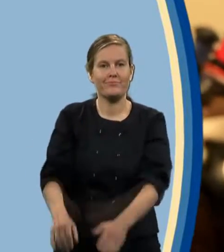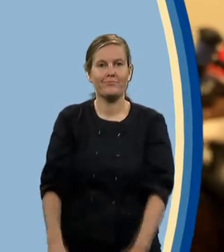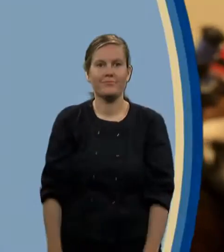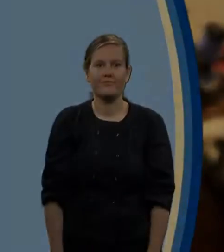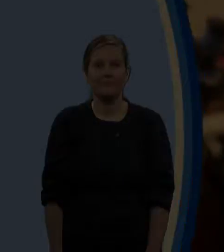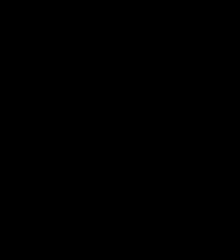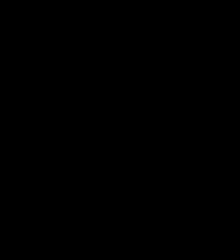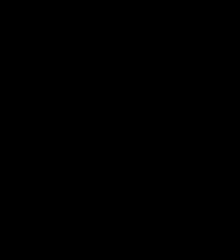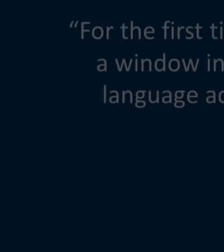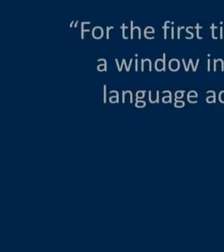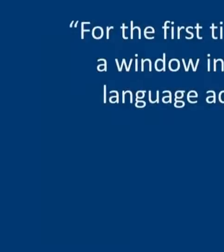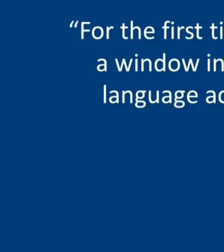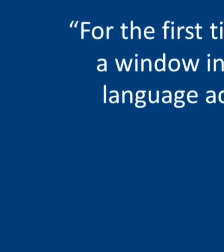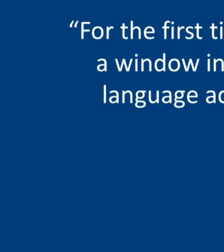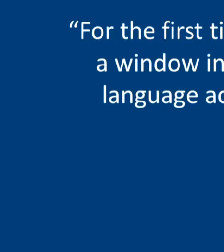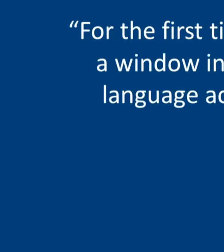technology.